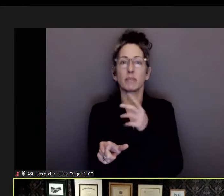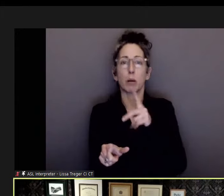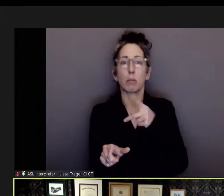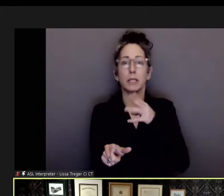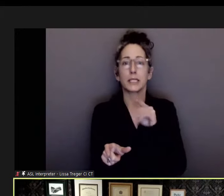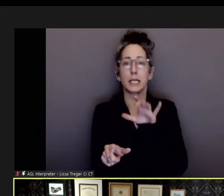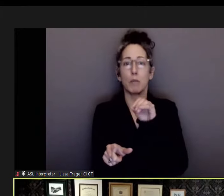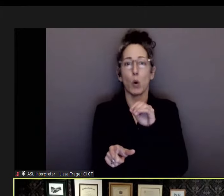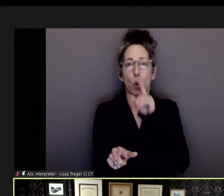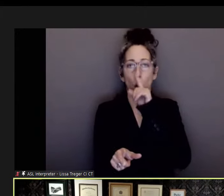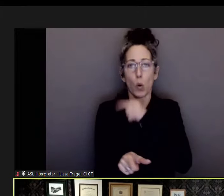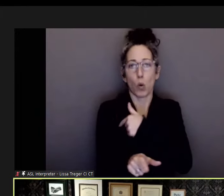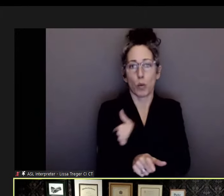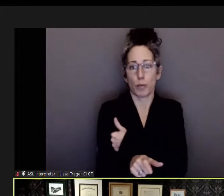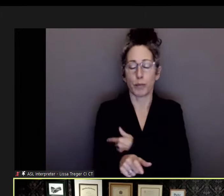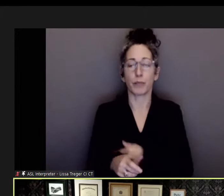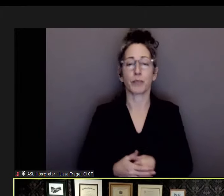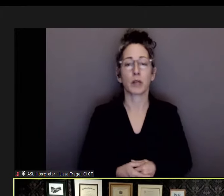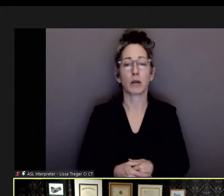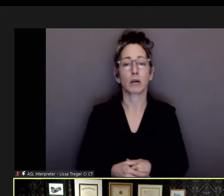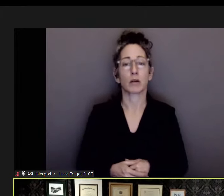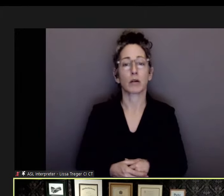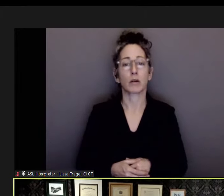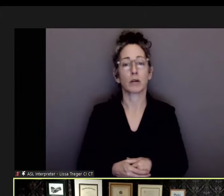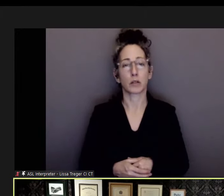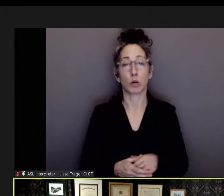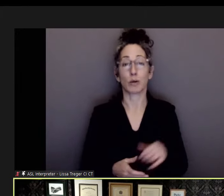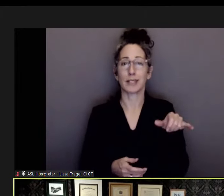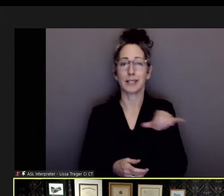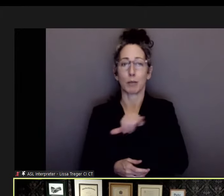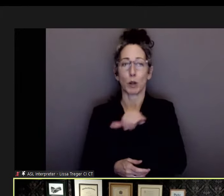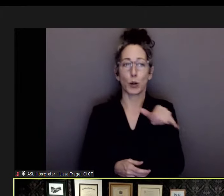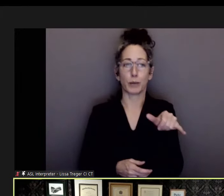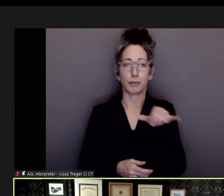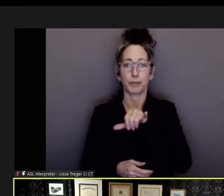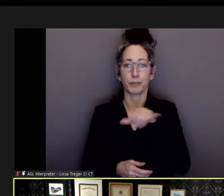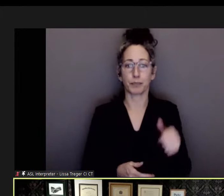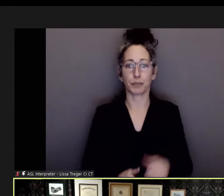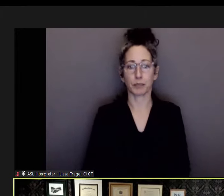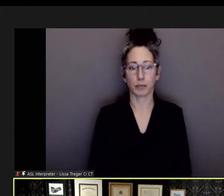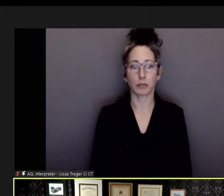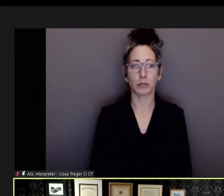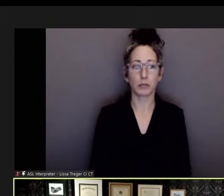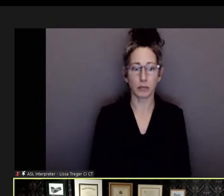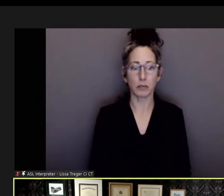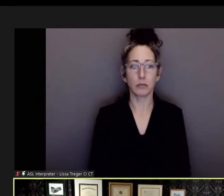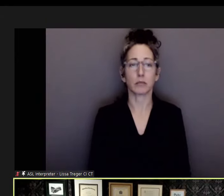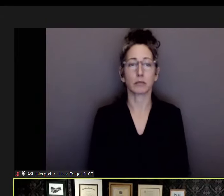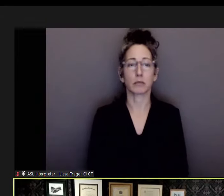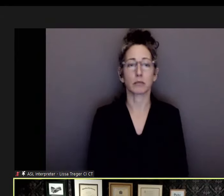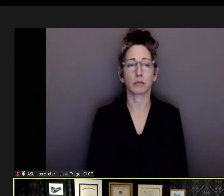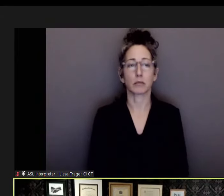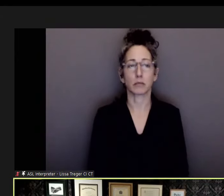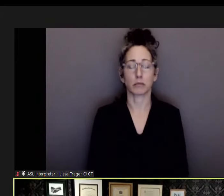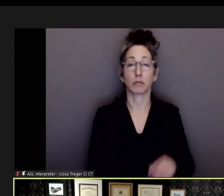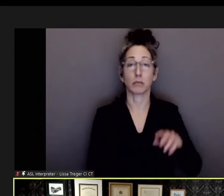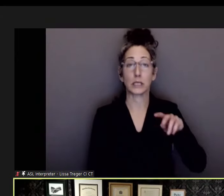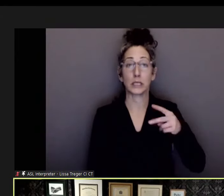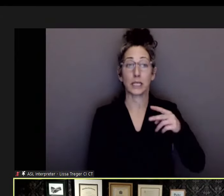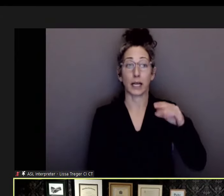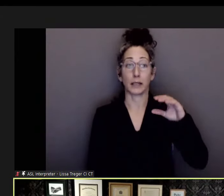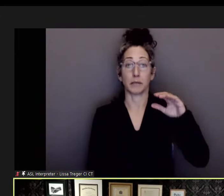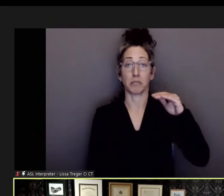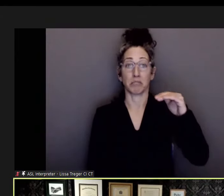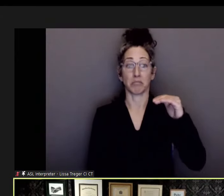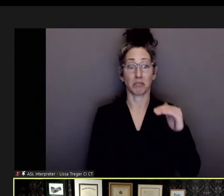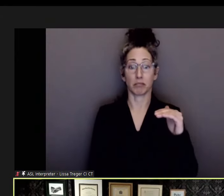percentages were very similar between the vaccine group and the placebo group. Any medically attended adverse event, that's an adverse